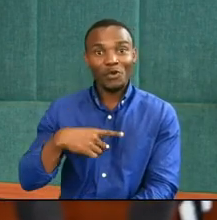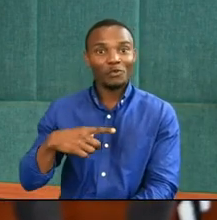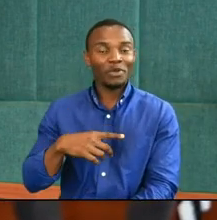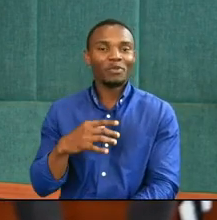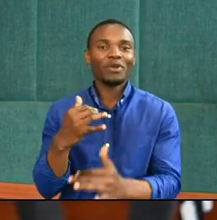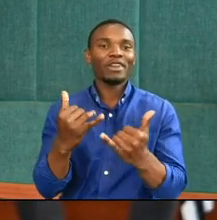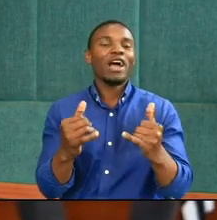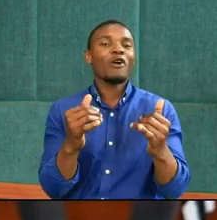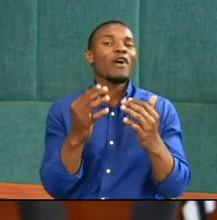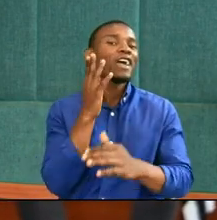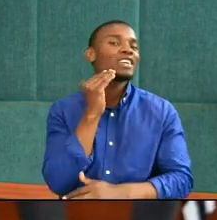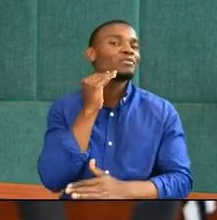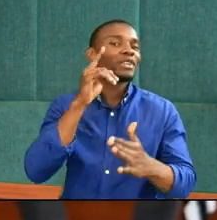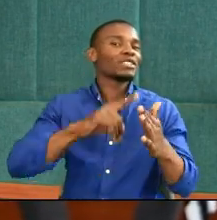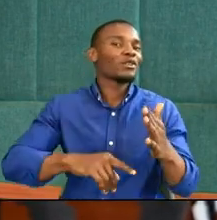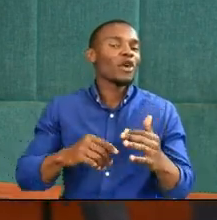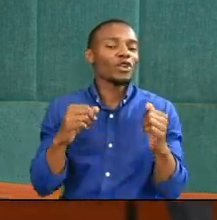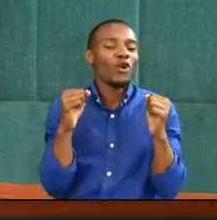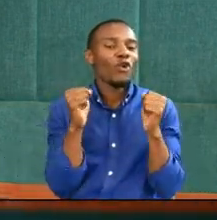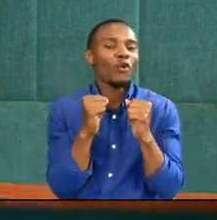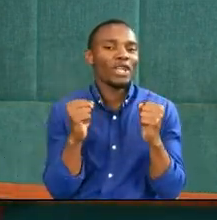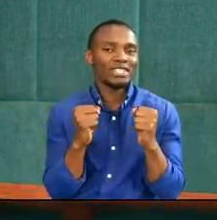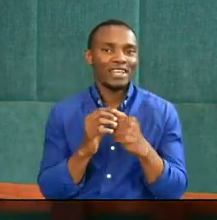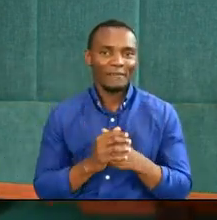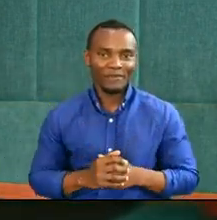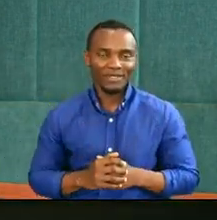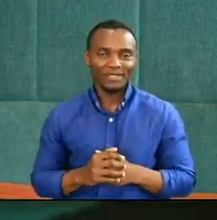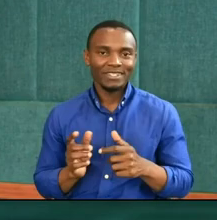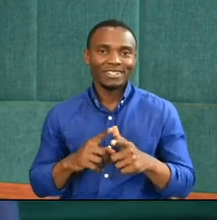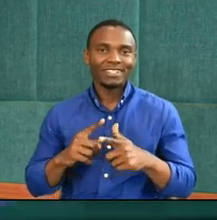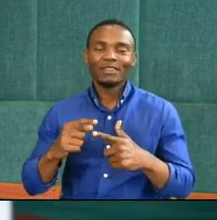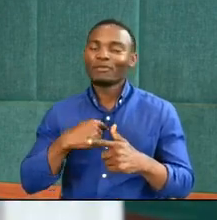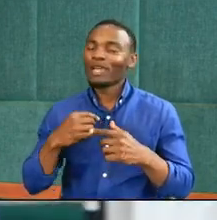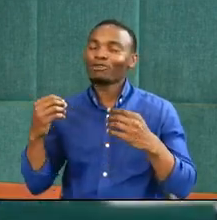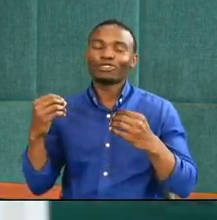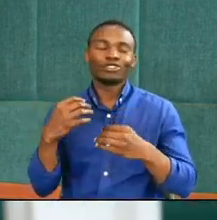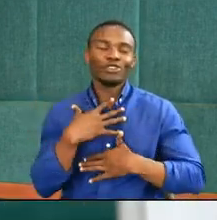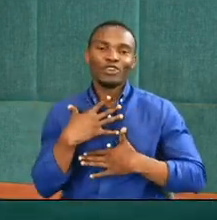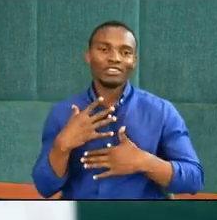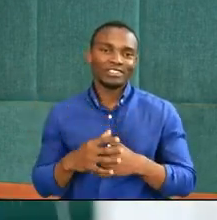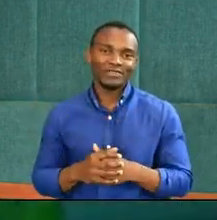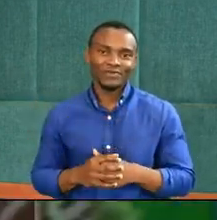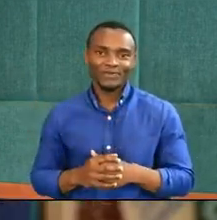winter. And I said, oh my goodness.